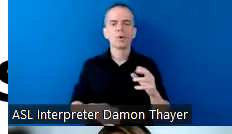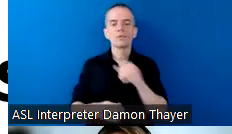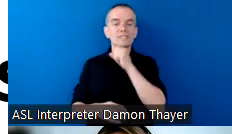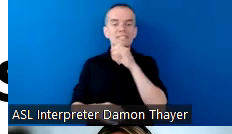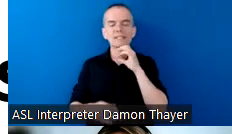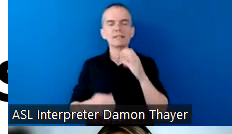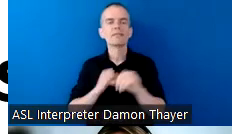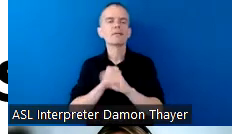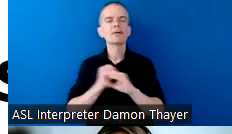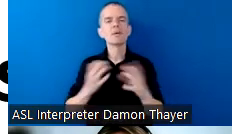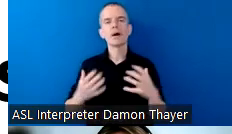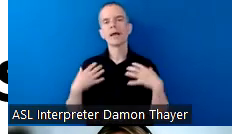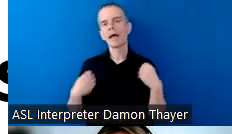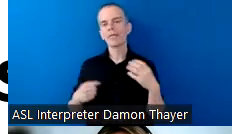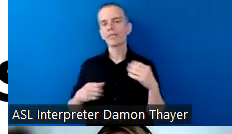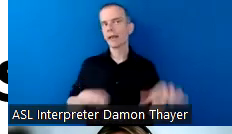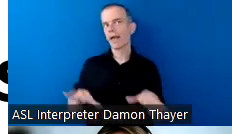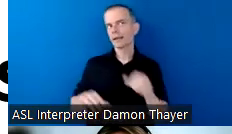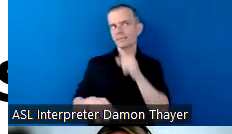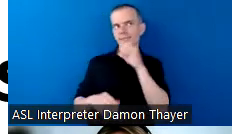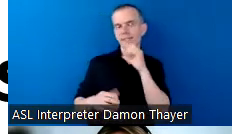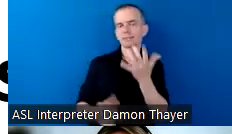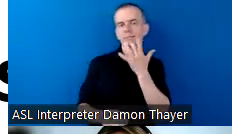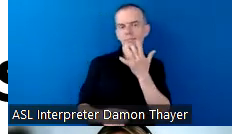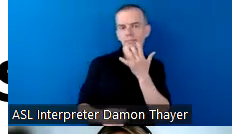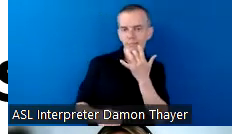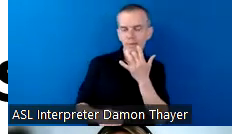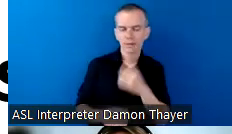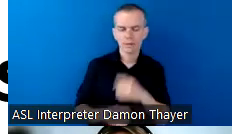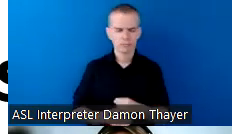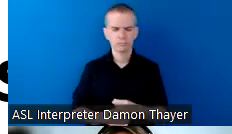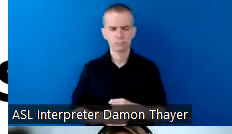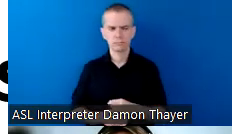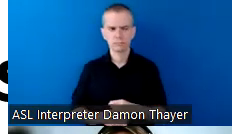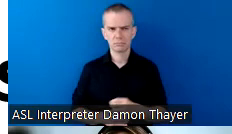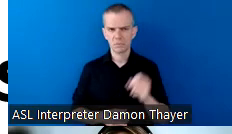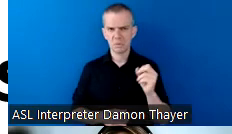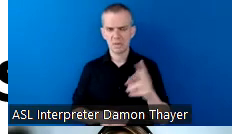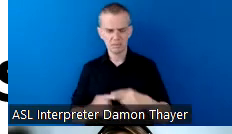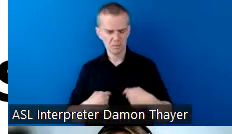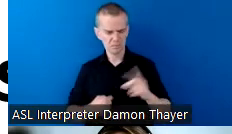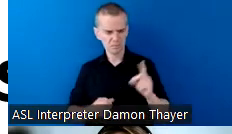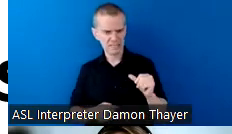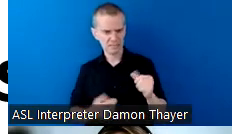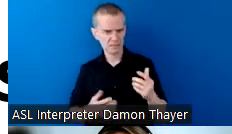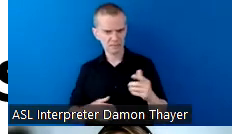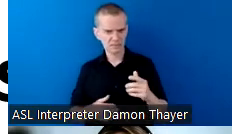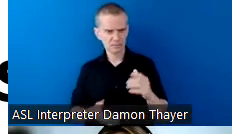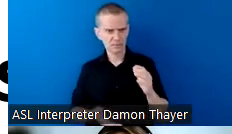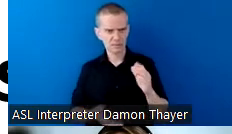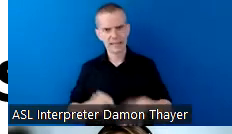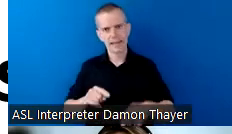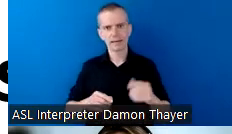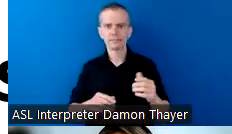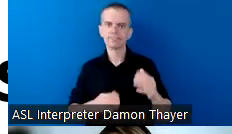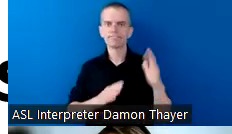wanted. But if you hear that kind of advertising and you live with a disability that affects your mobility, that could really create a chilling effect and make it feel